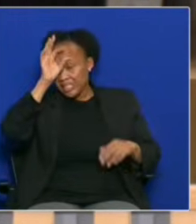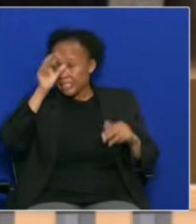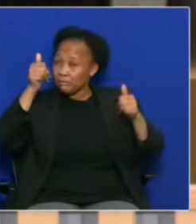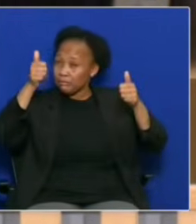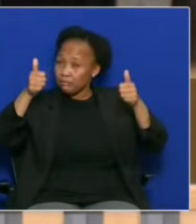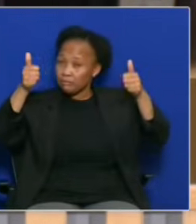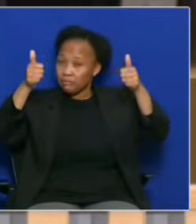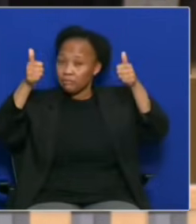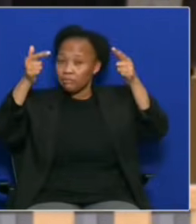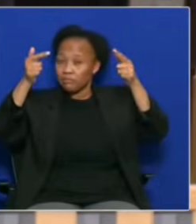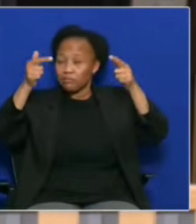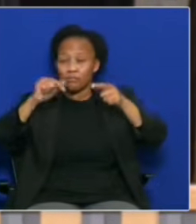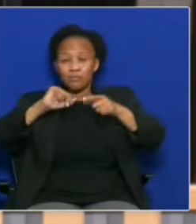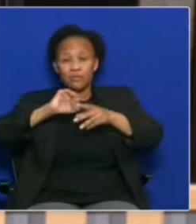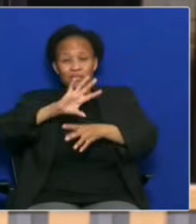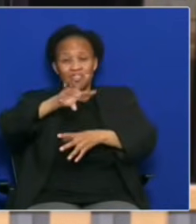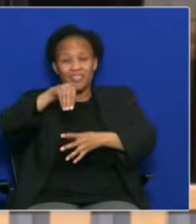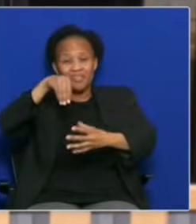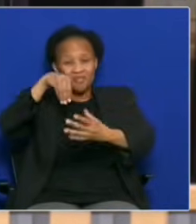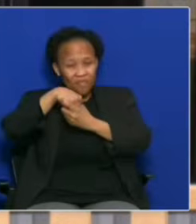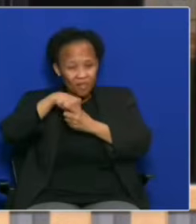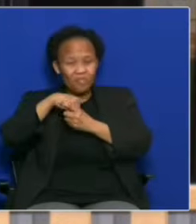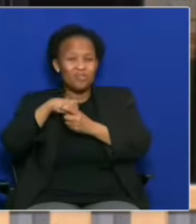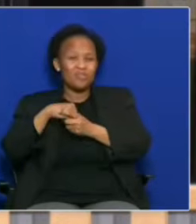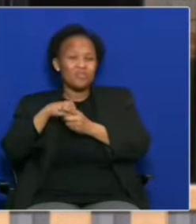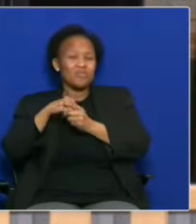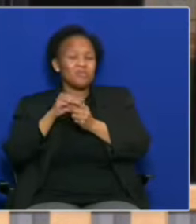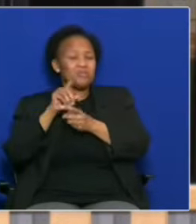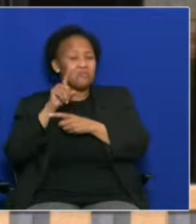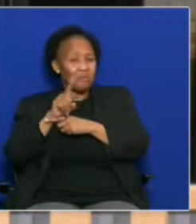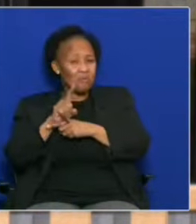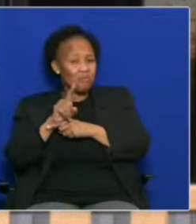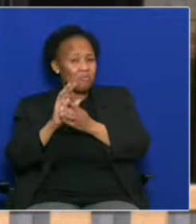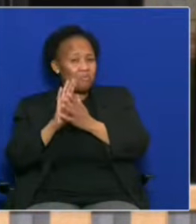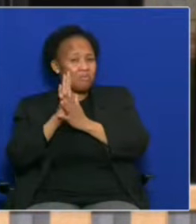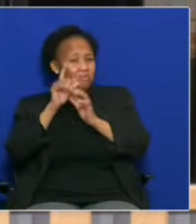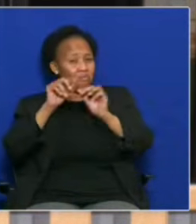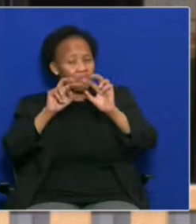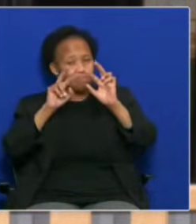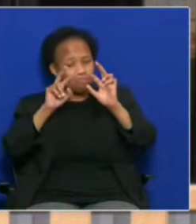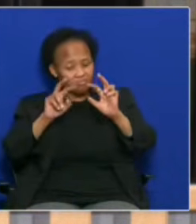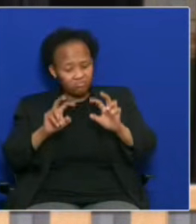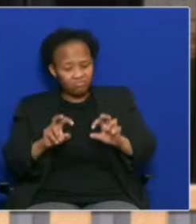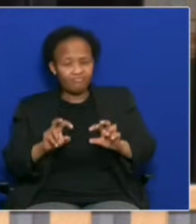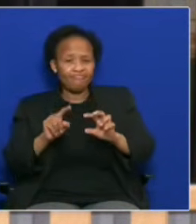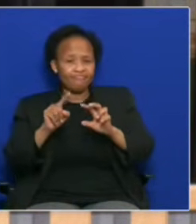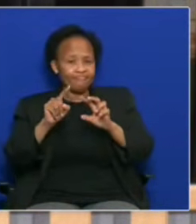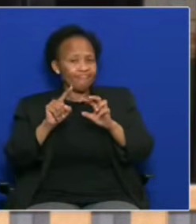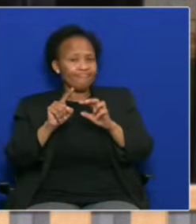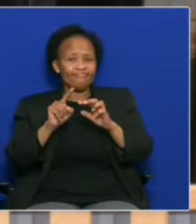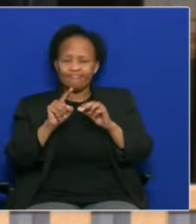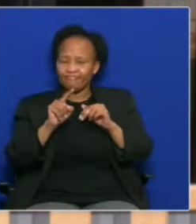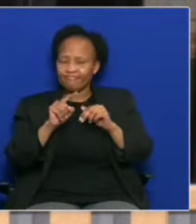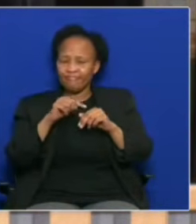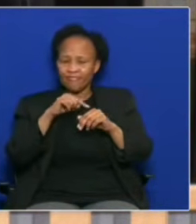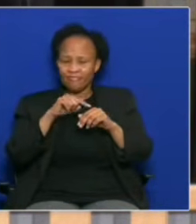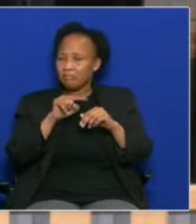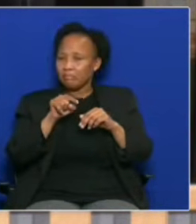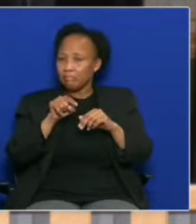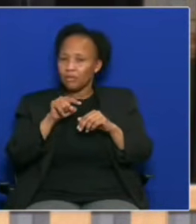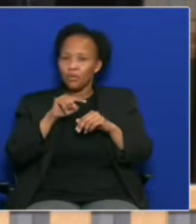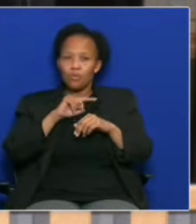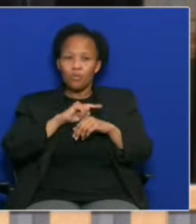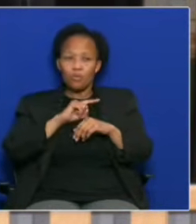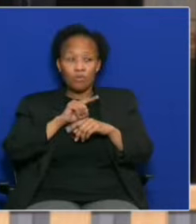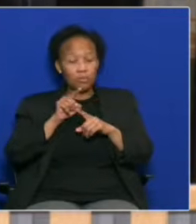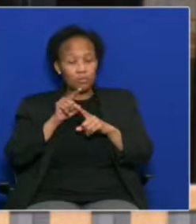and security vetting processes to unduly benefit a civilian person. That does not